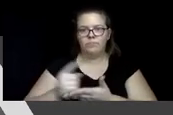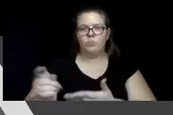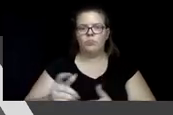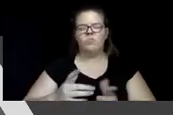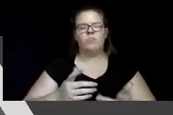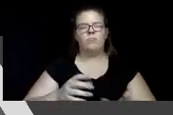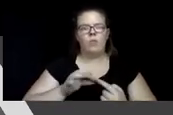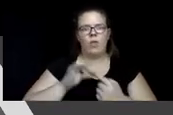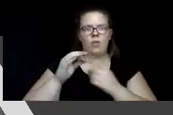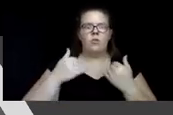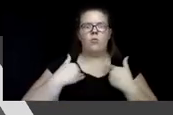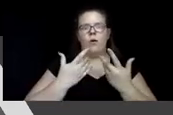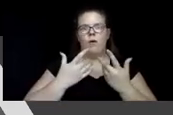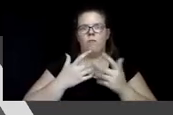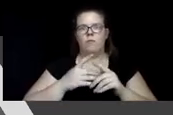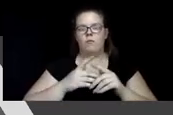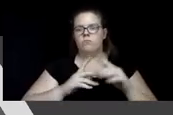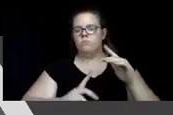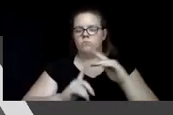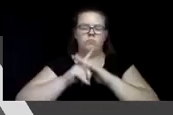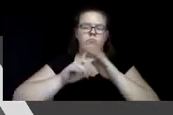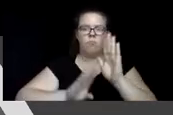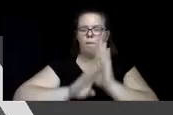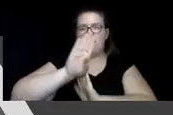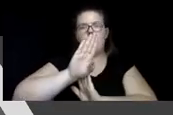spike, within 10 weeks or so,